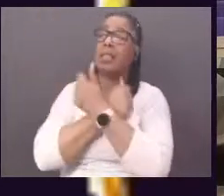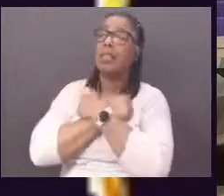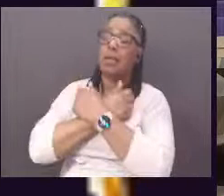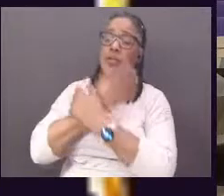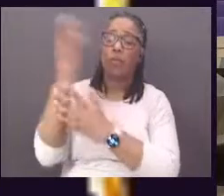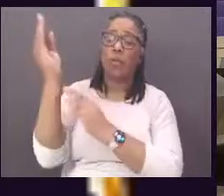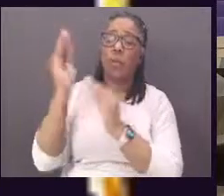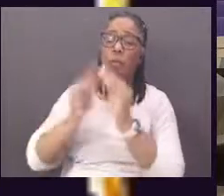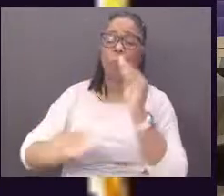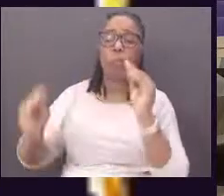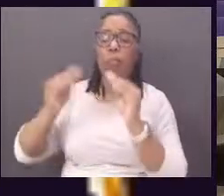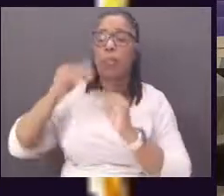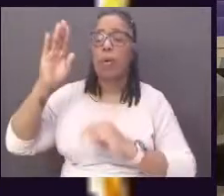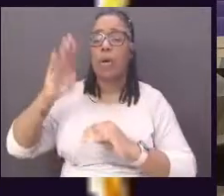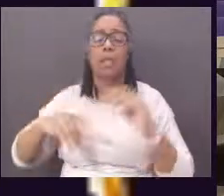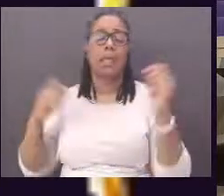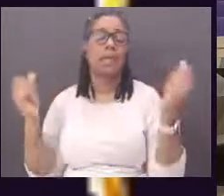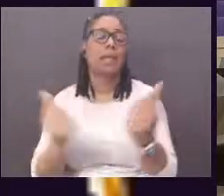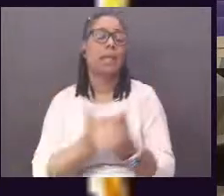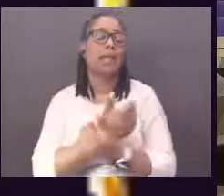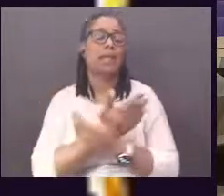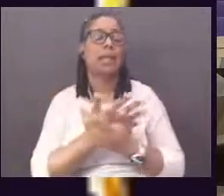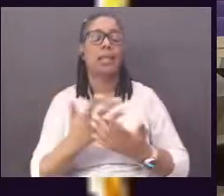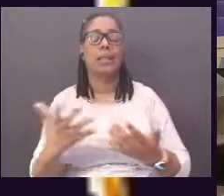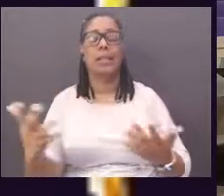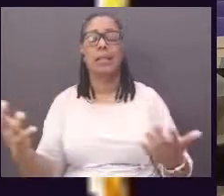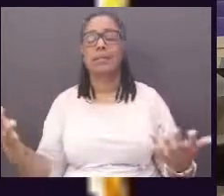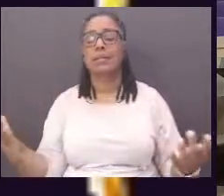you more than